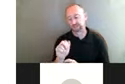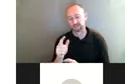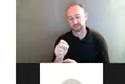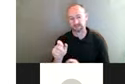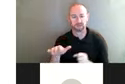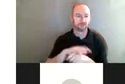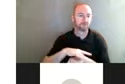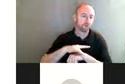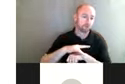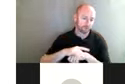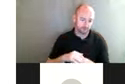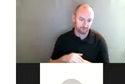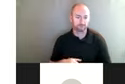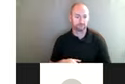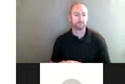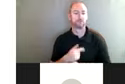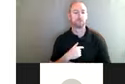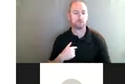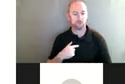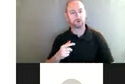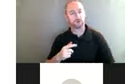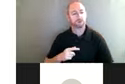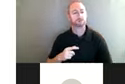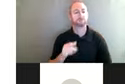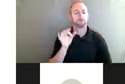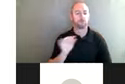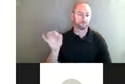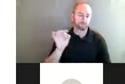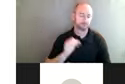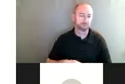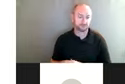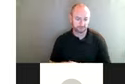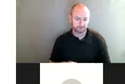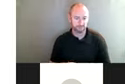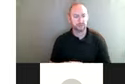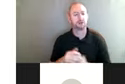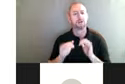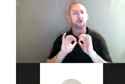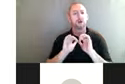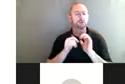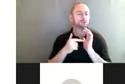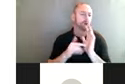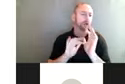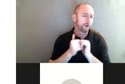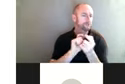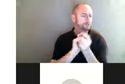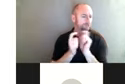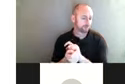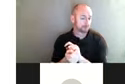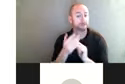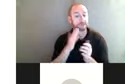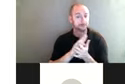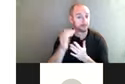Earth. And we're going to bin a data set of randomly distributed points into those hexagons to understand how it changes across space. It's a really nice